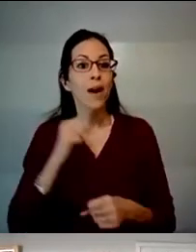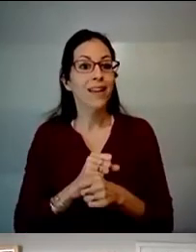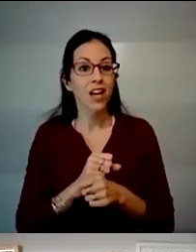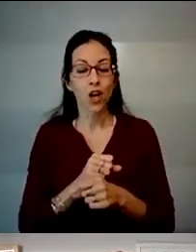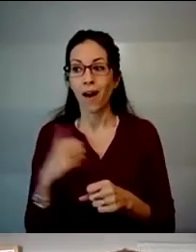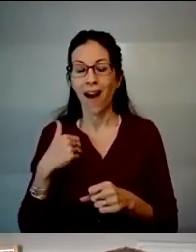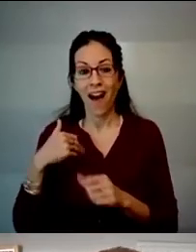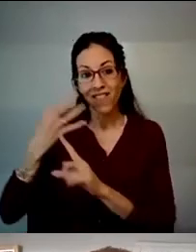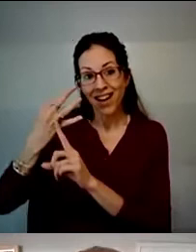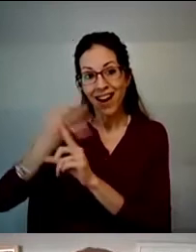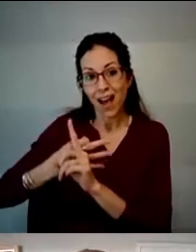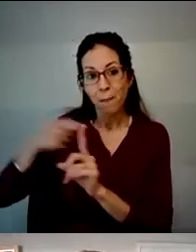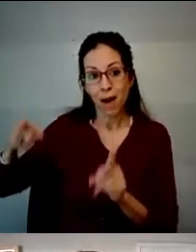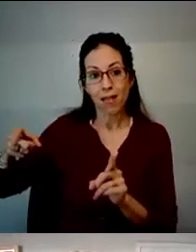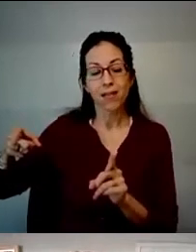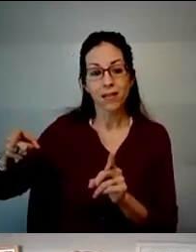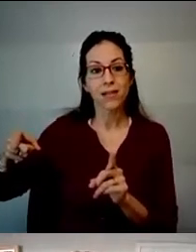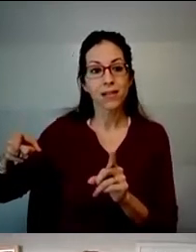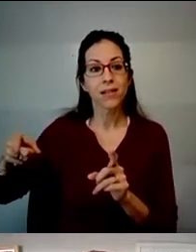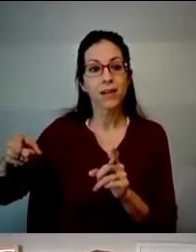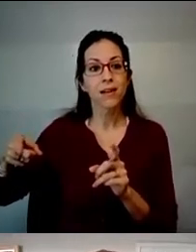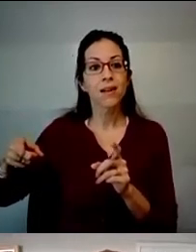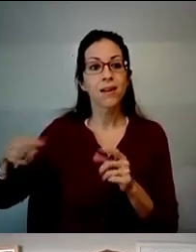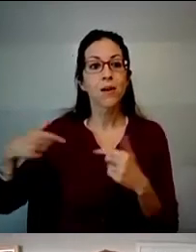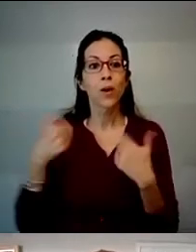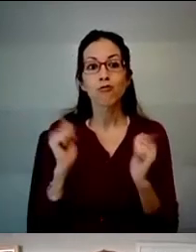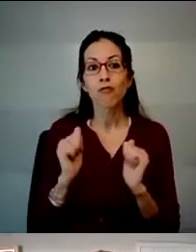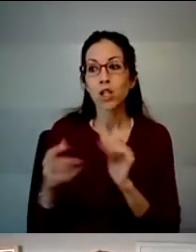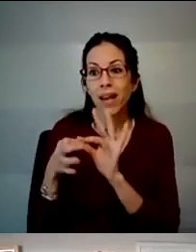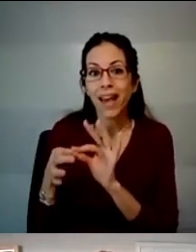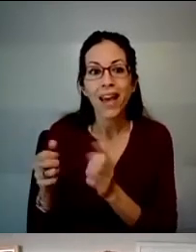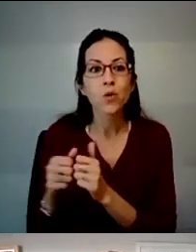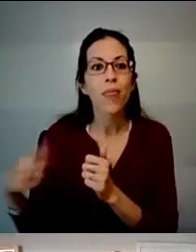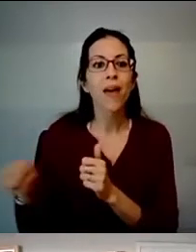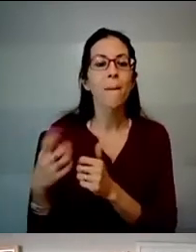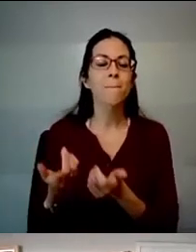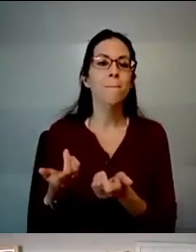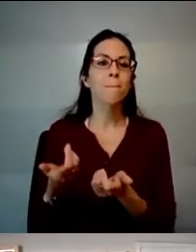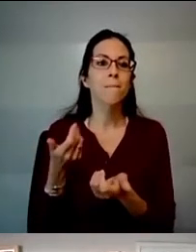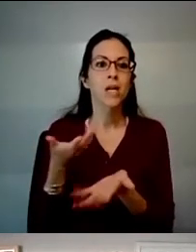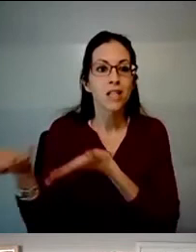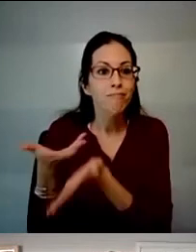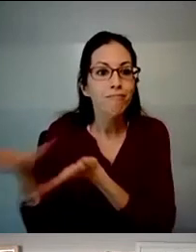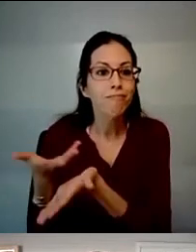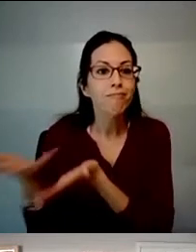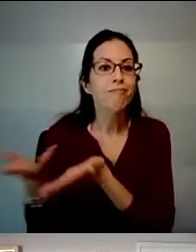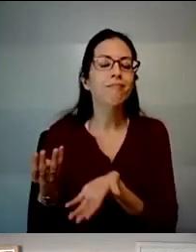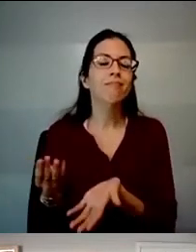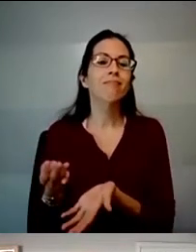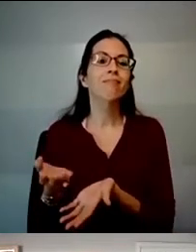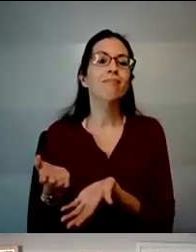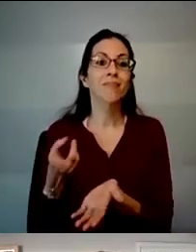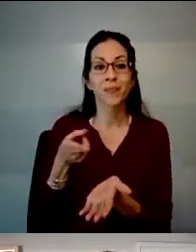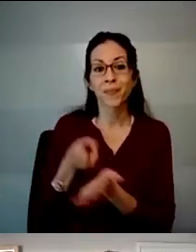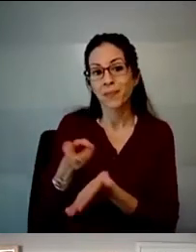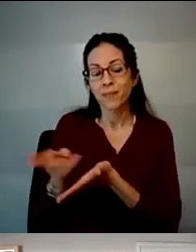know, 9 months, we're trying to engage them to come. And quite frankly, when